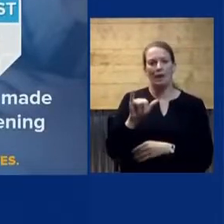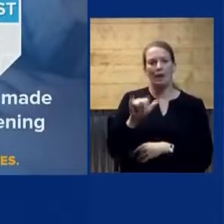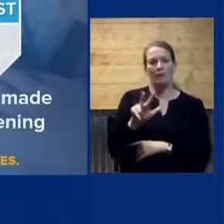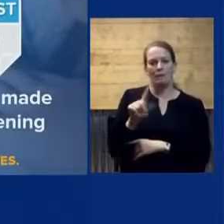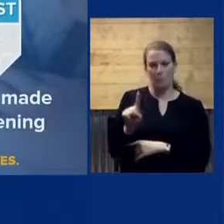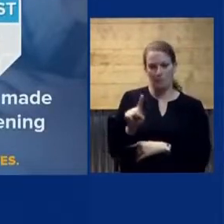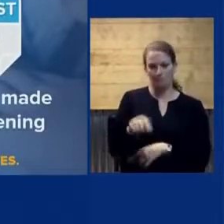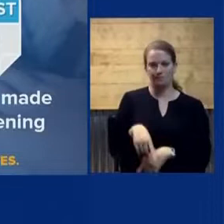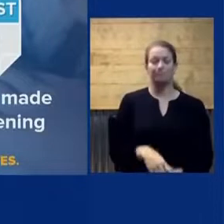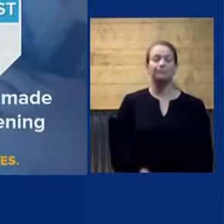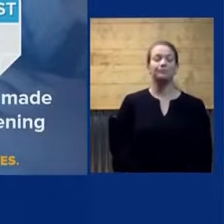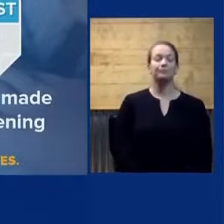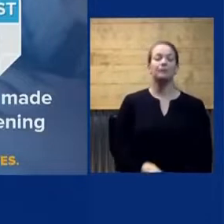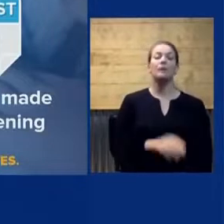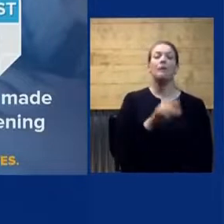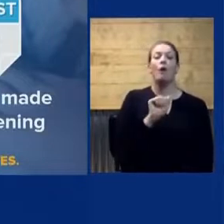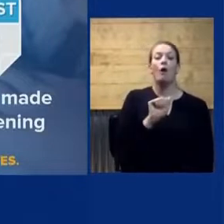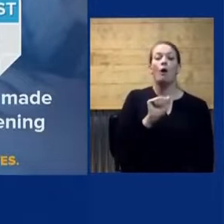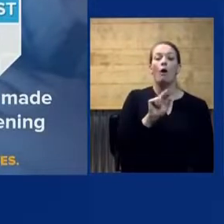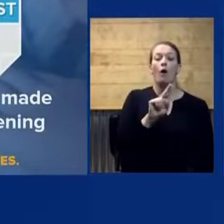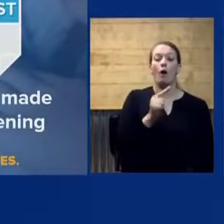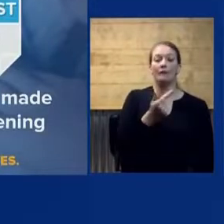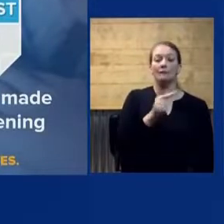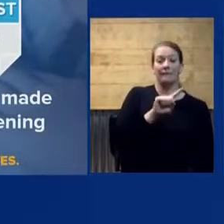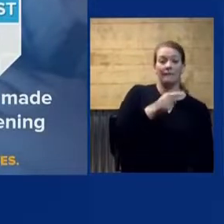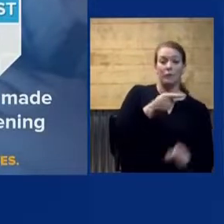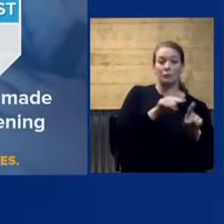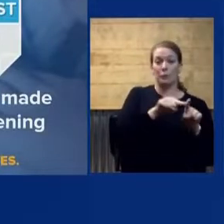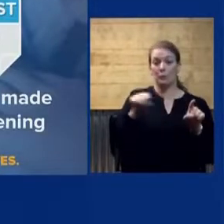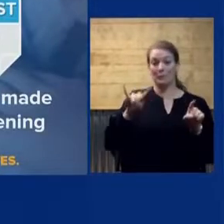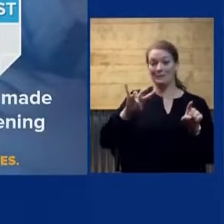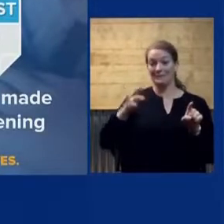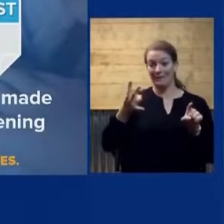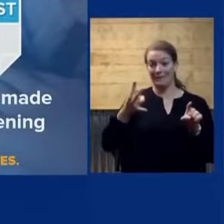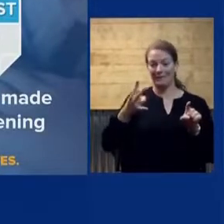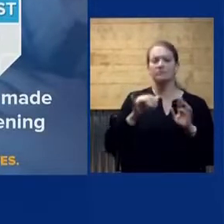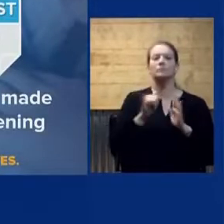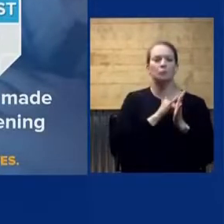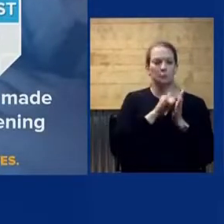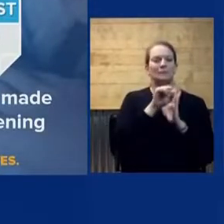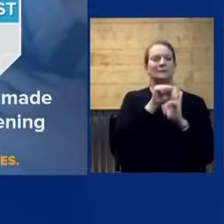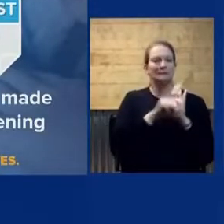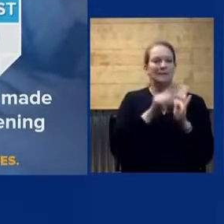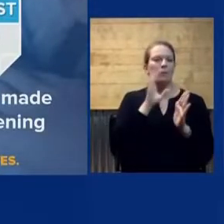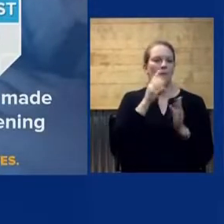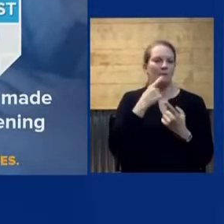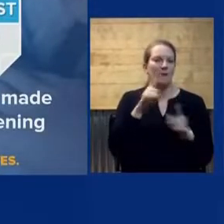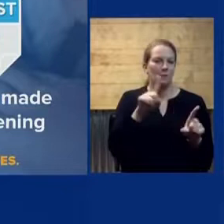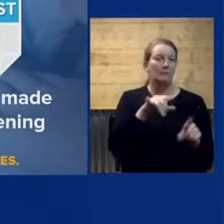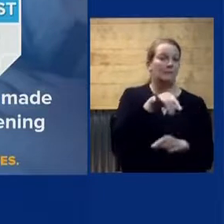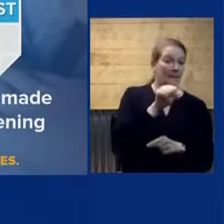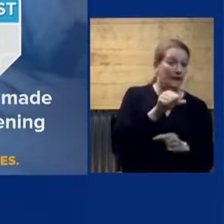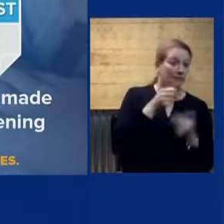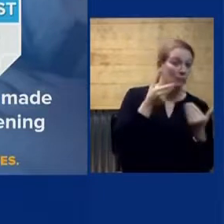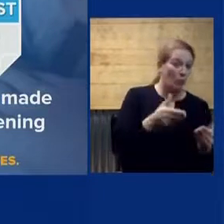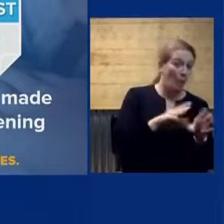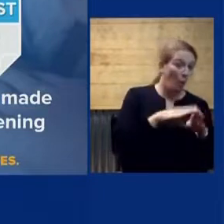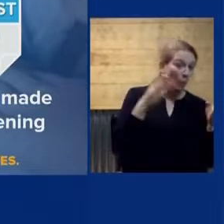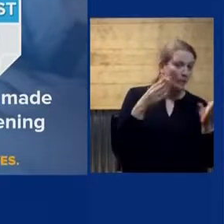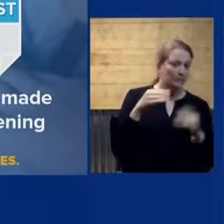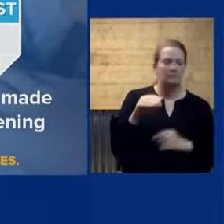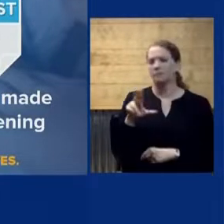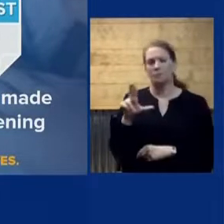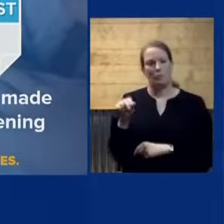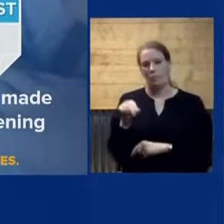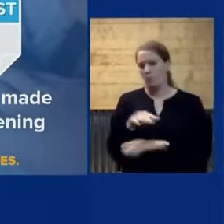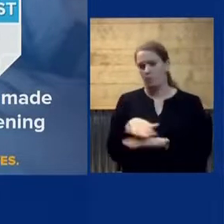7, the state will announce a decision on whether or not those schools reopen. We